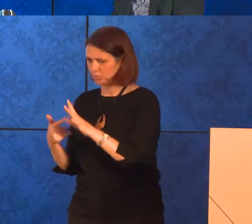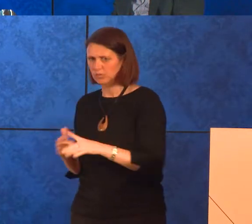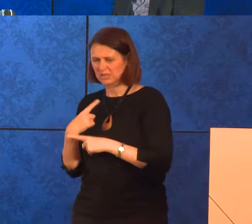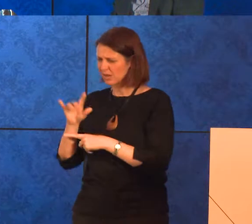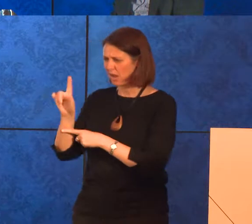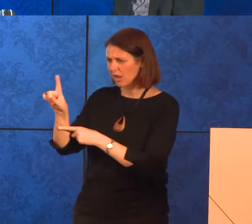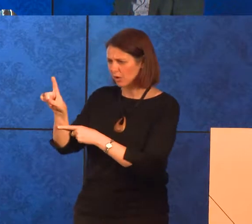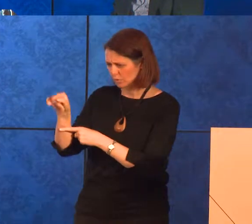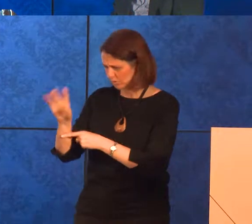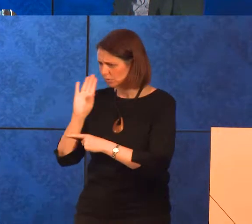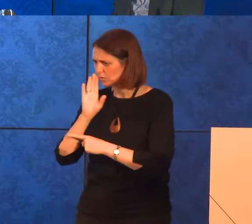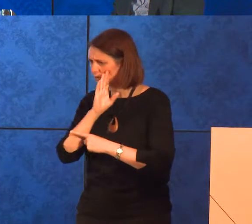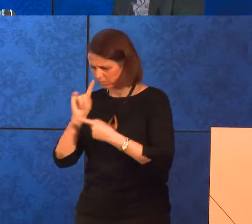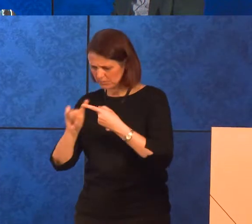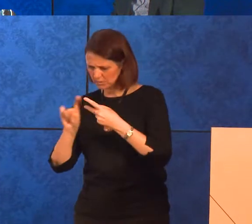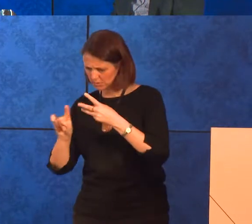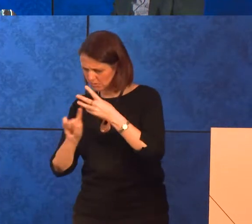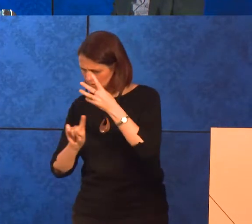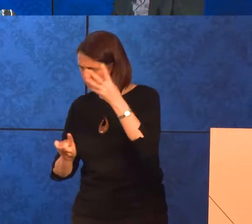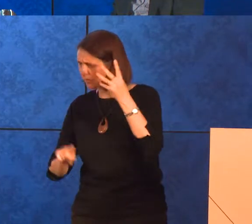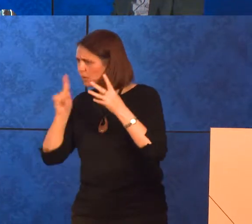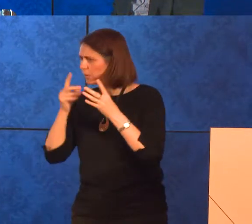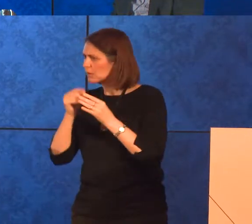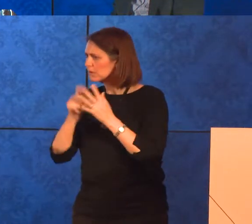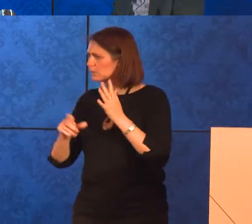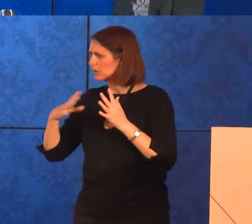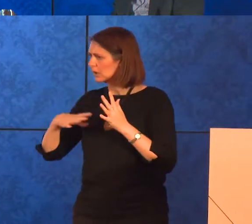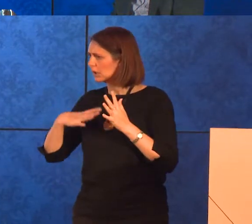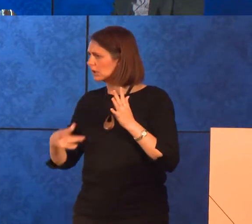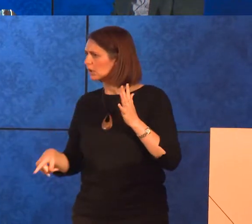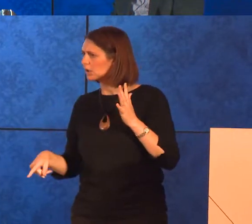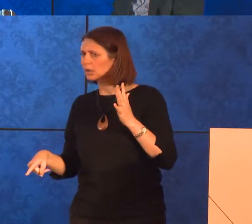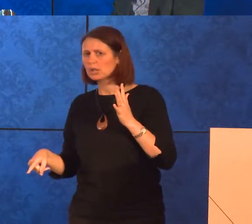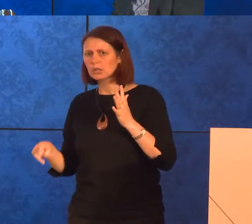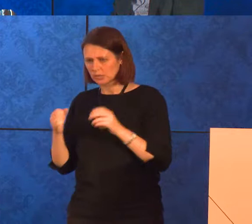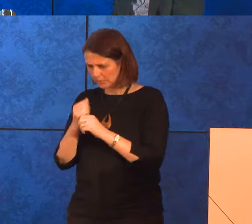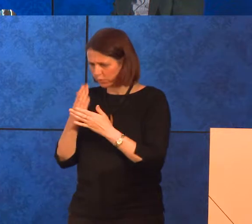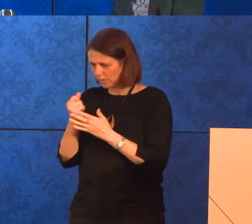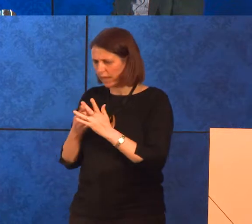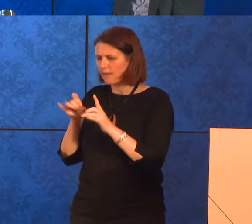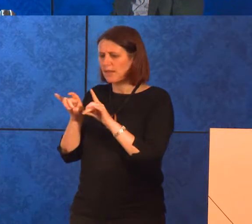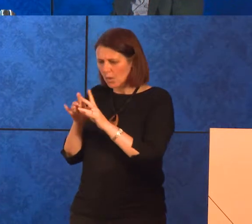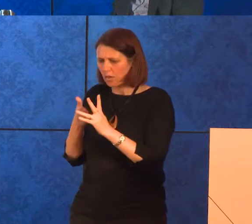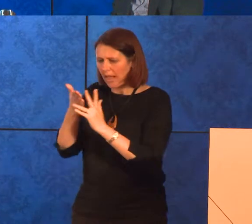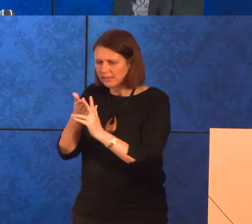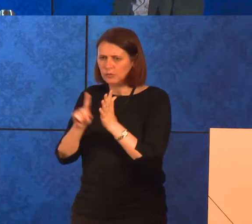hey, you've missed all of this stuff that people with disability need to have equal access to the law, equal access